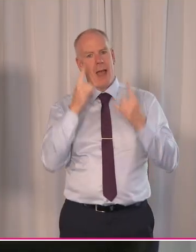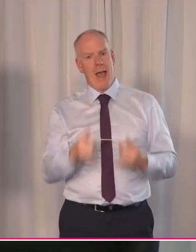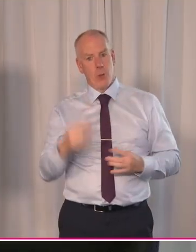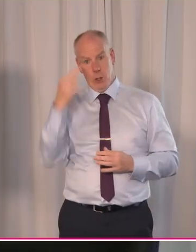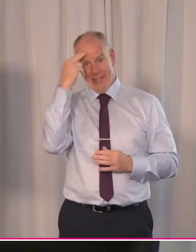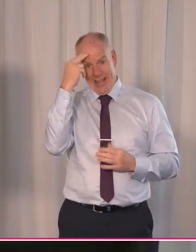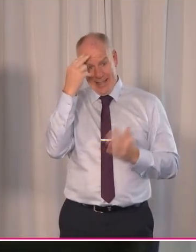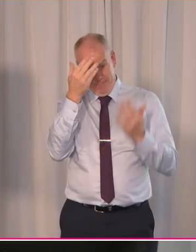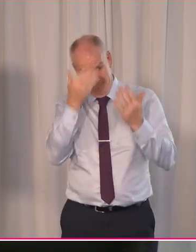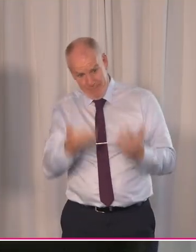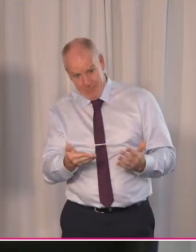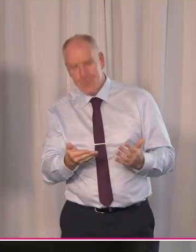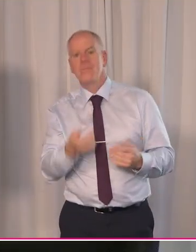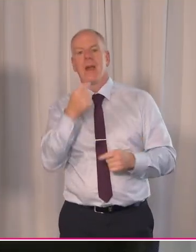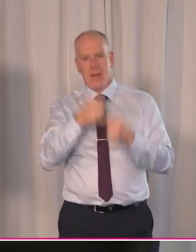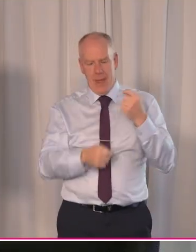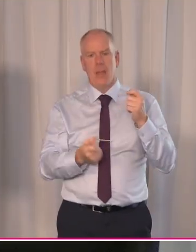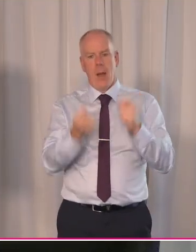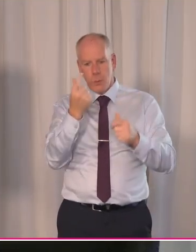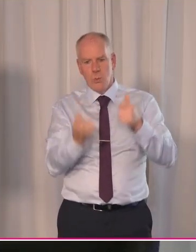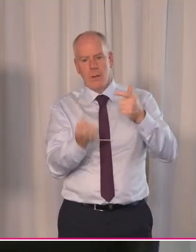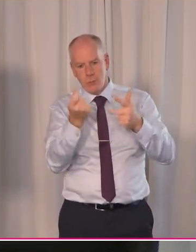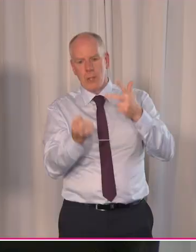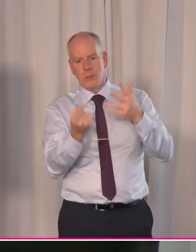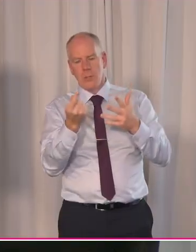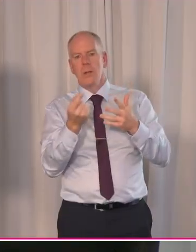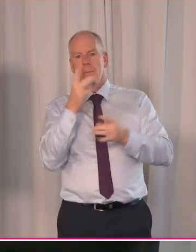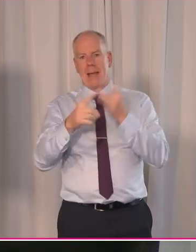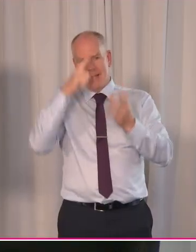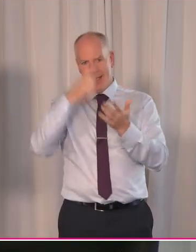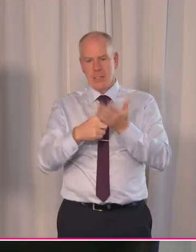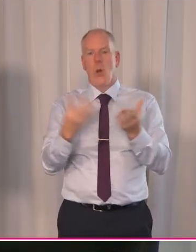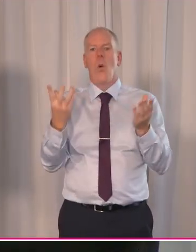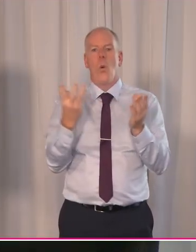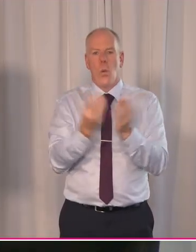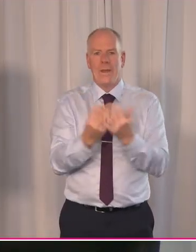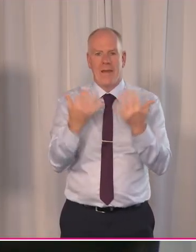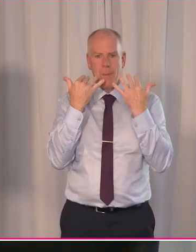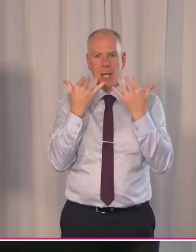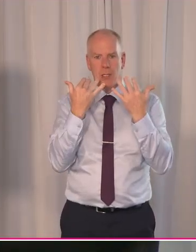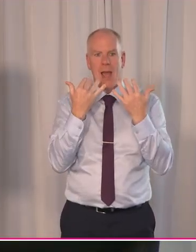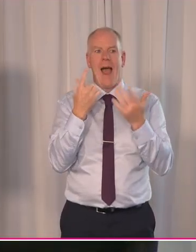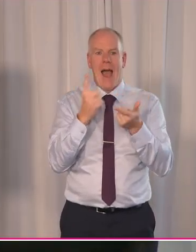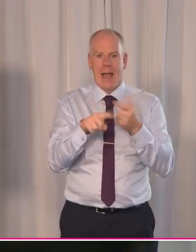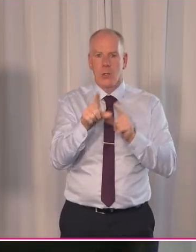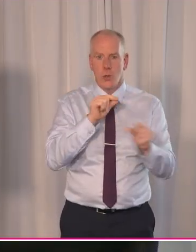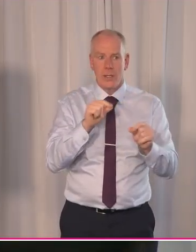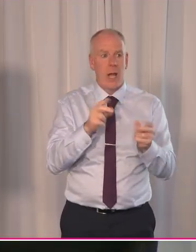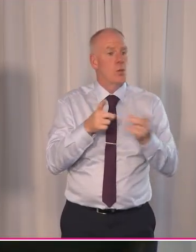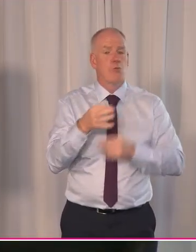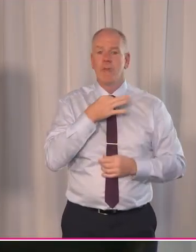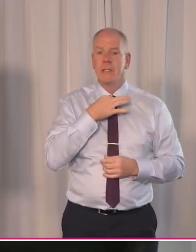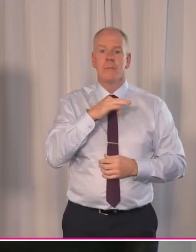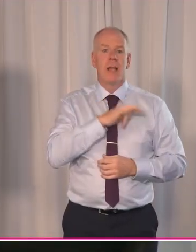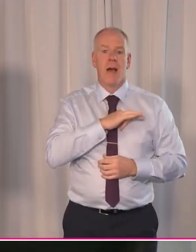literacy, then we know that people have opportunities to make informed choices and take risks, and everybody takes risks. And